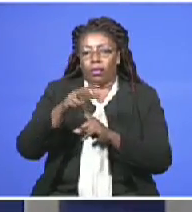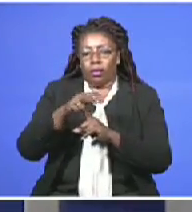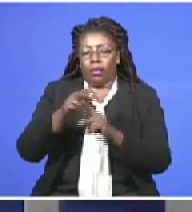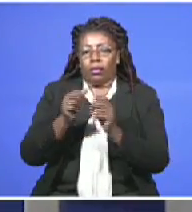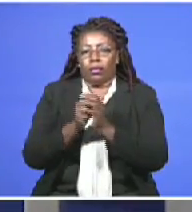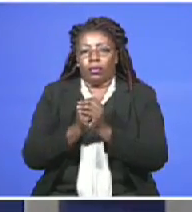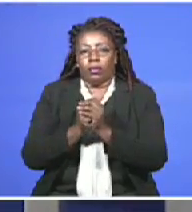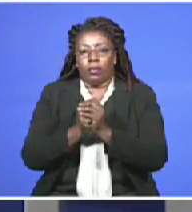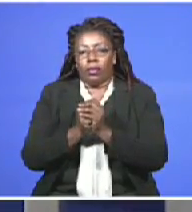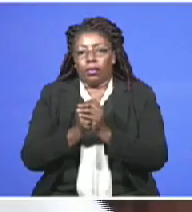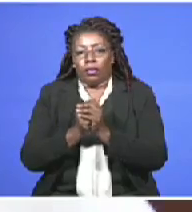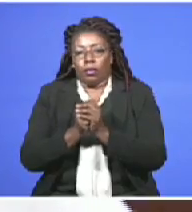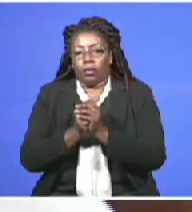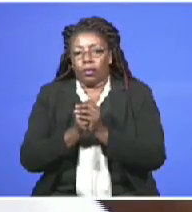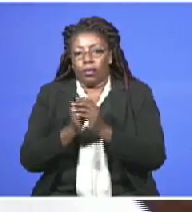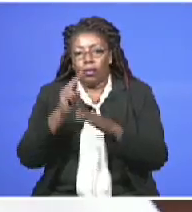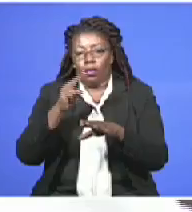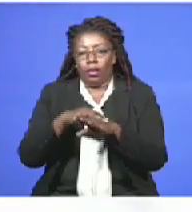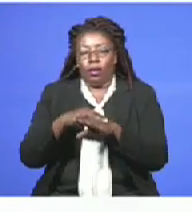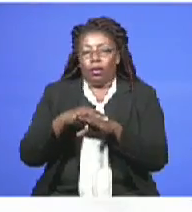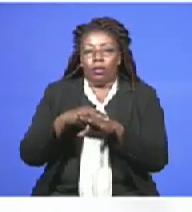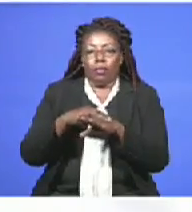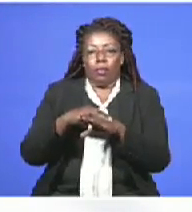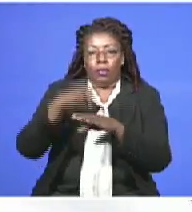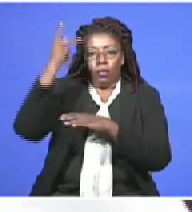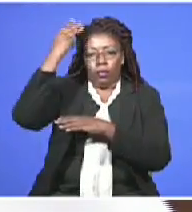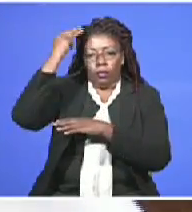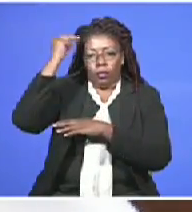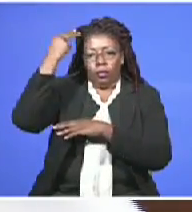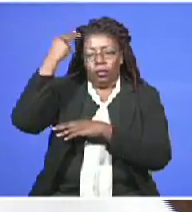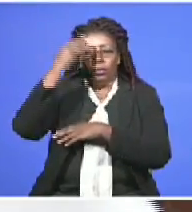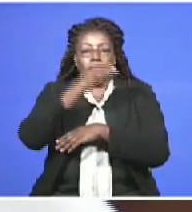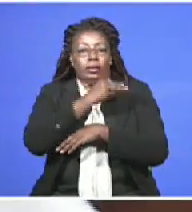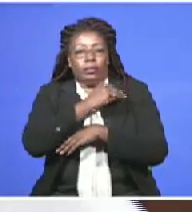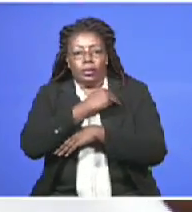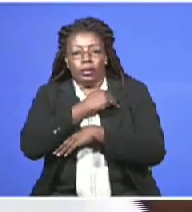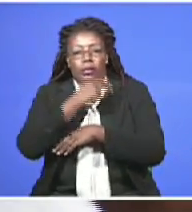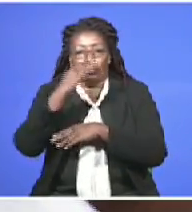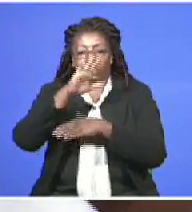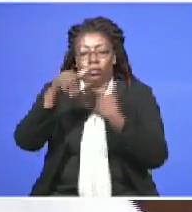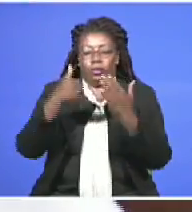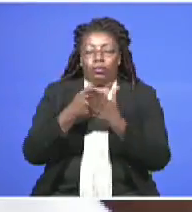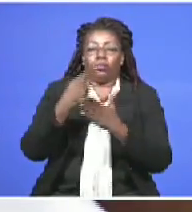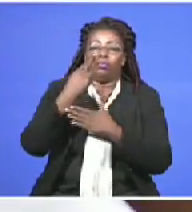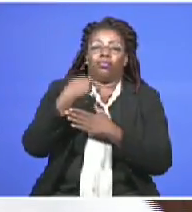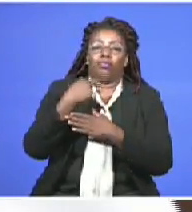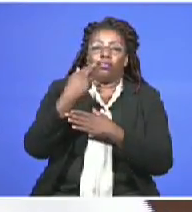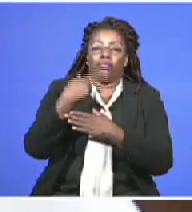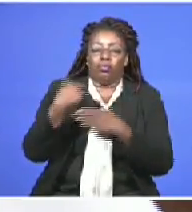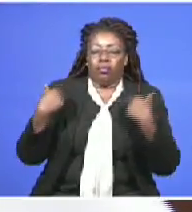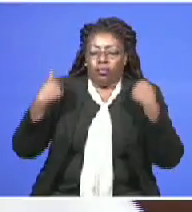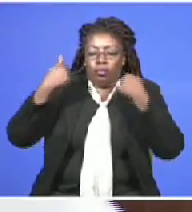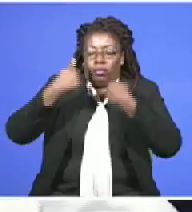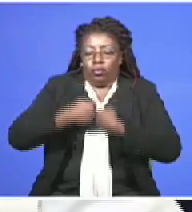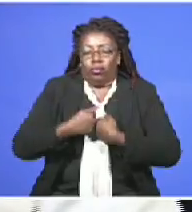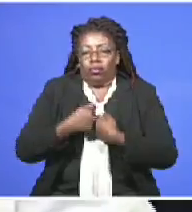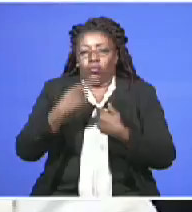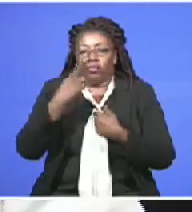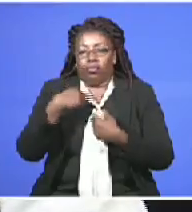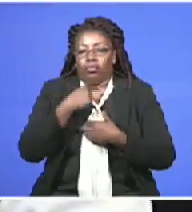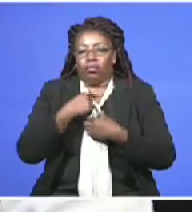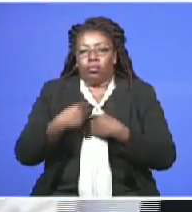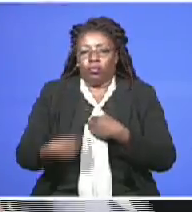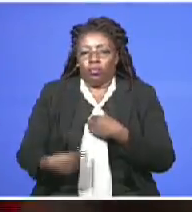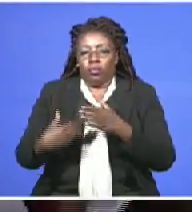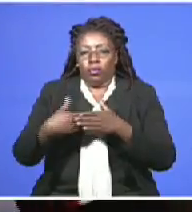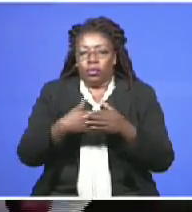more. The nation's chief, Prime Minister Hubert Minnis, all red up. Red coat, red tie,